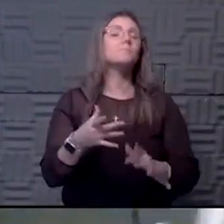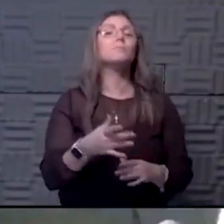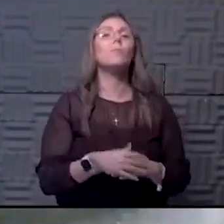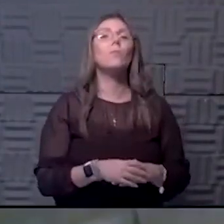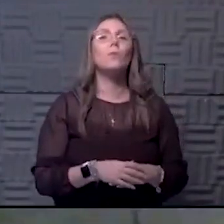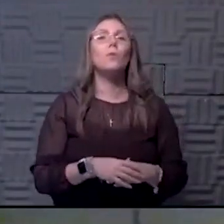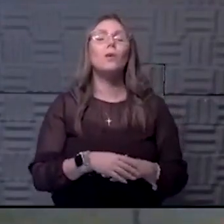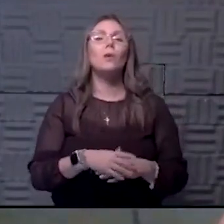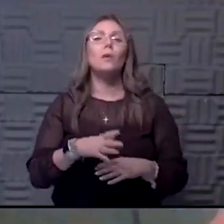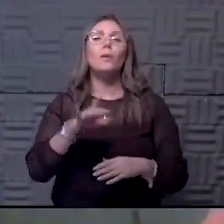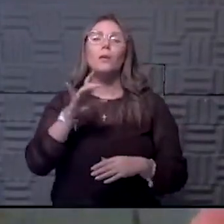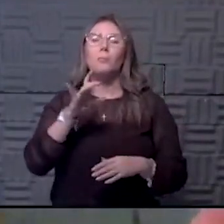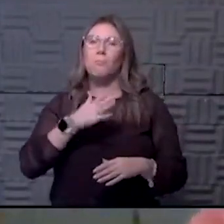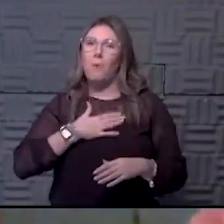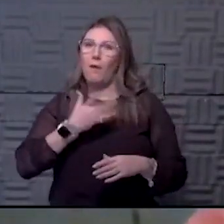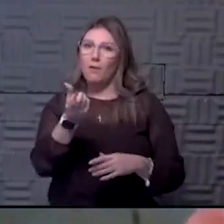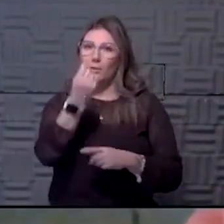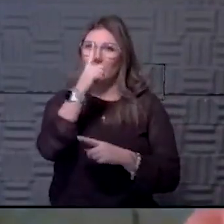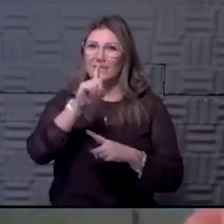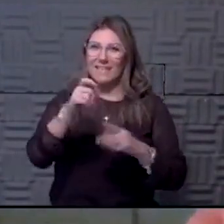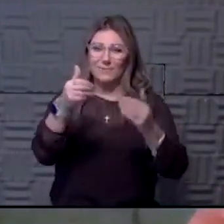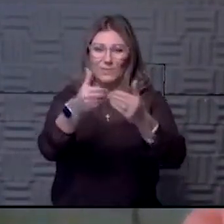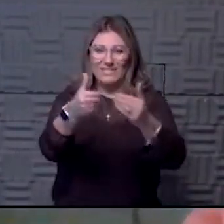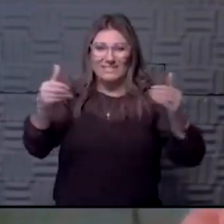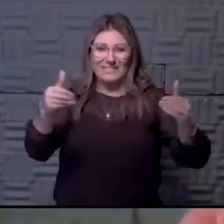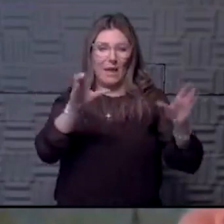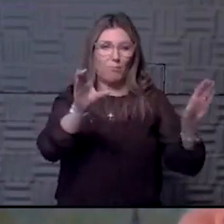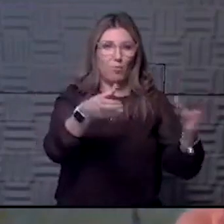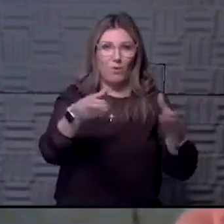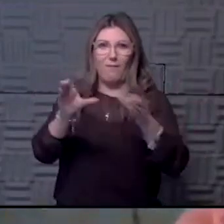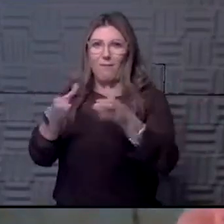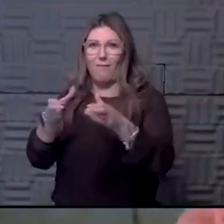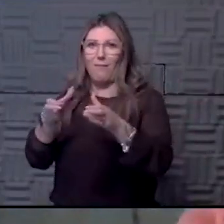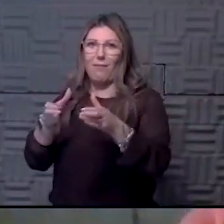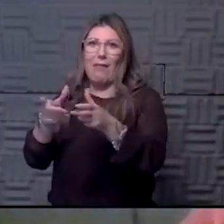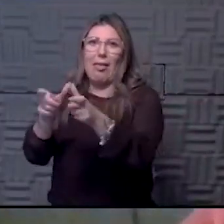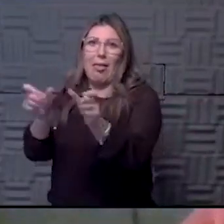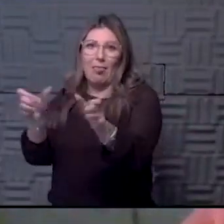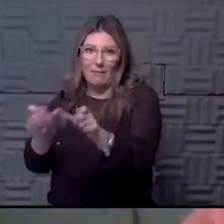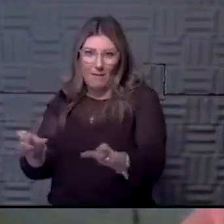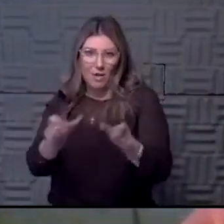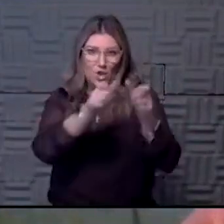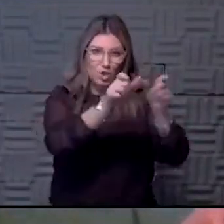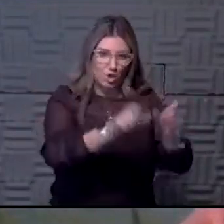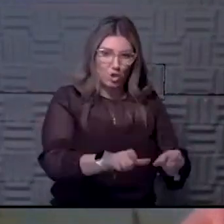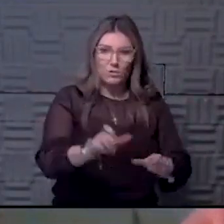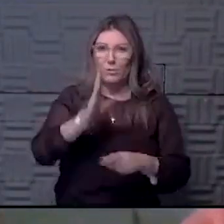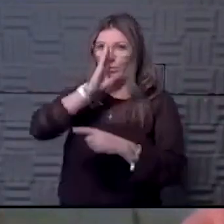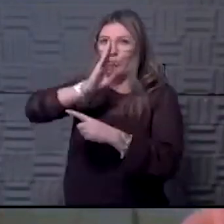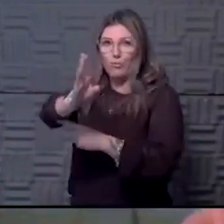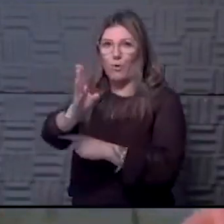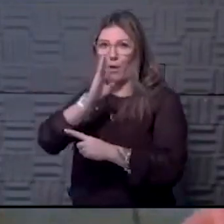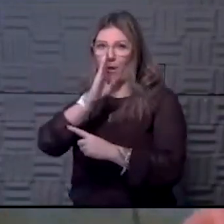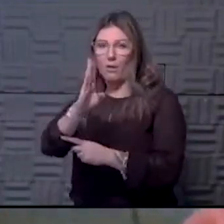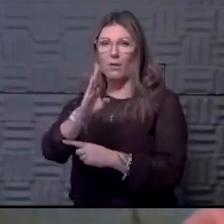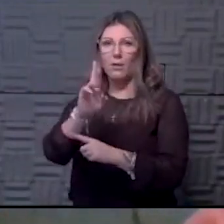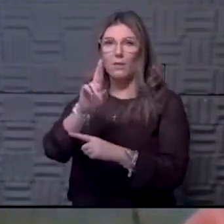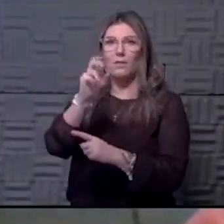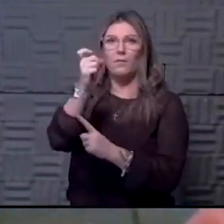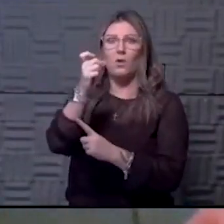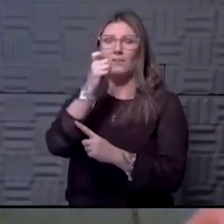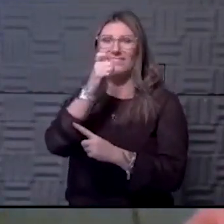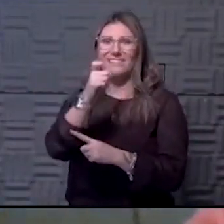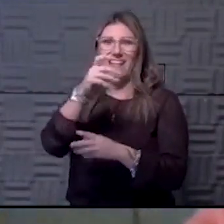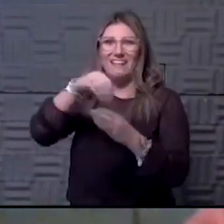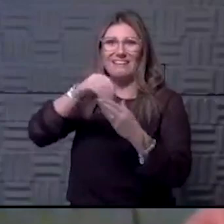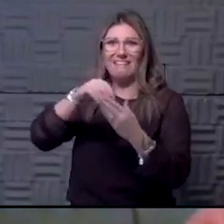was a completely separate allocation directly to those pharmacies that did not get reflected in the